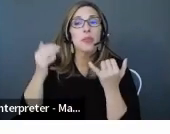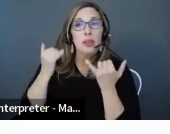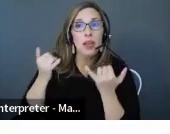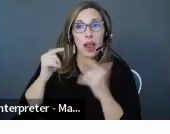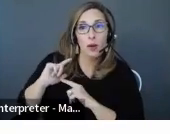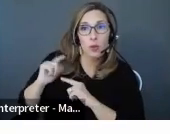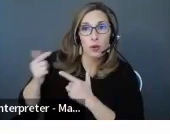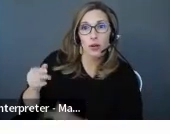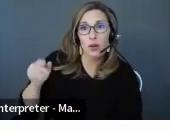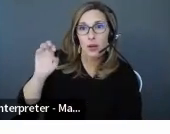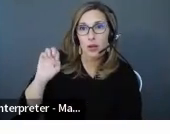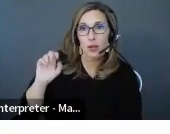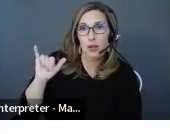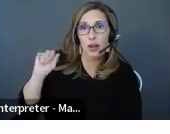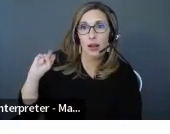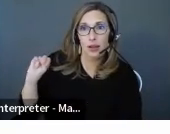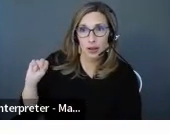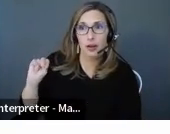for the CSW today.